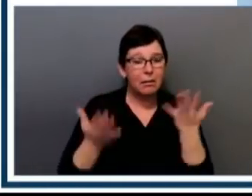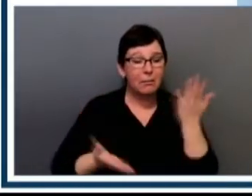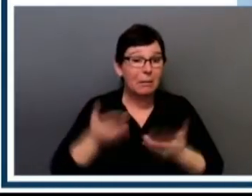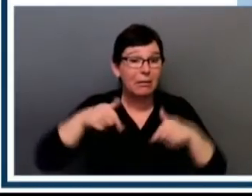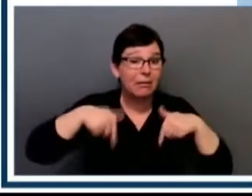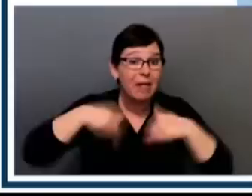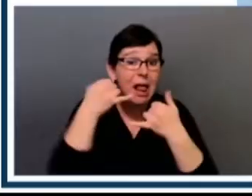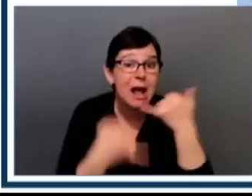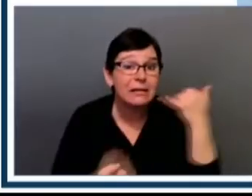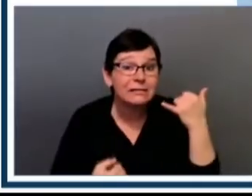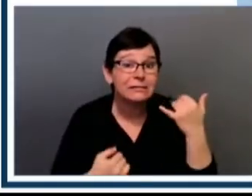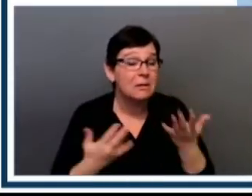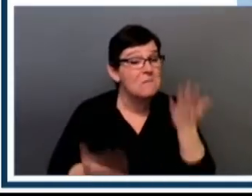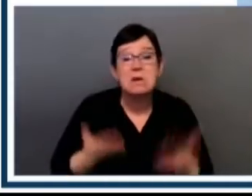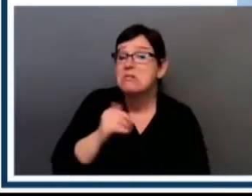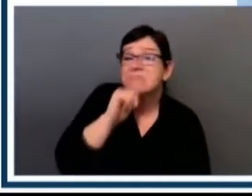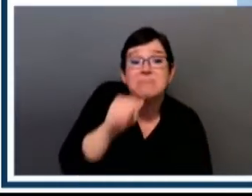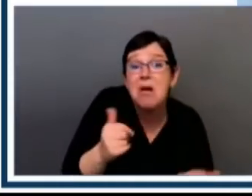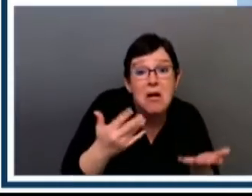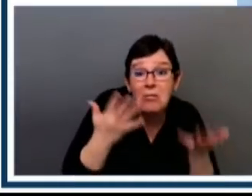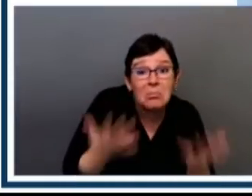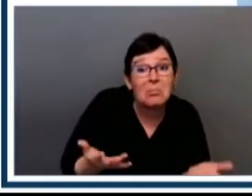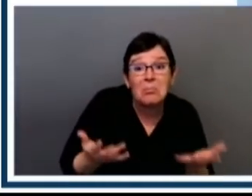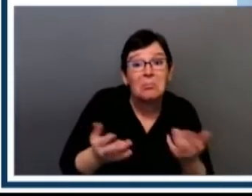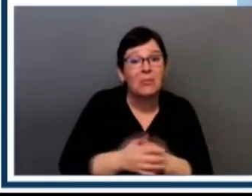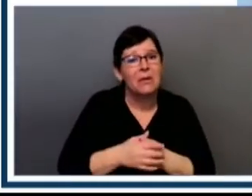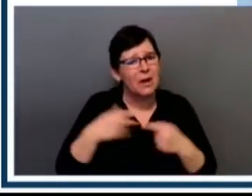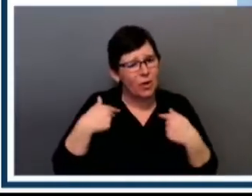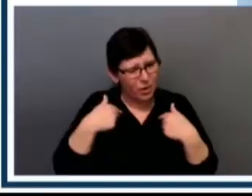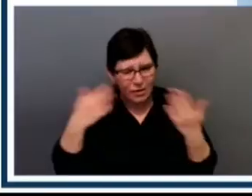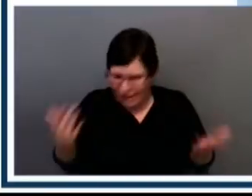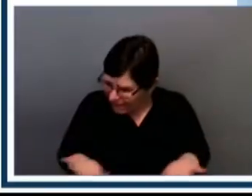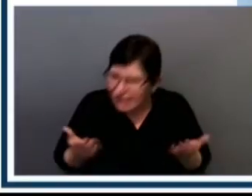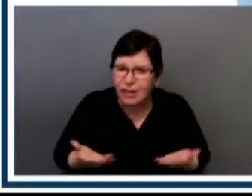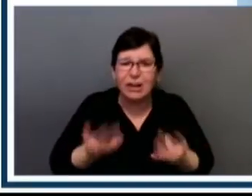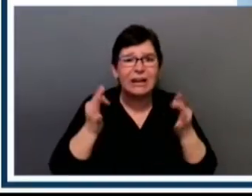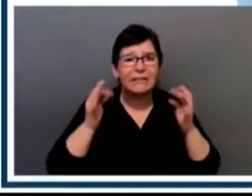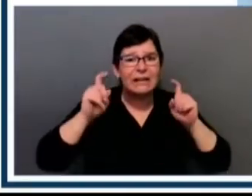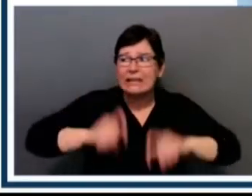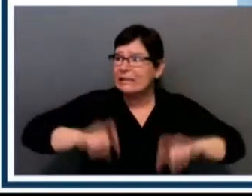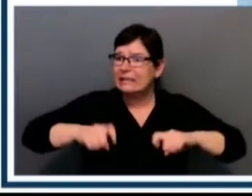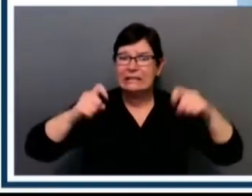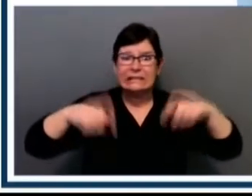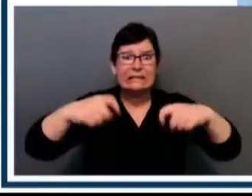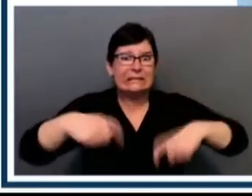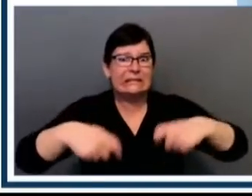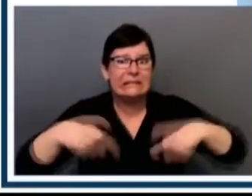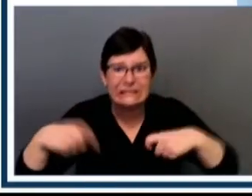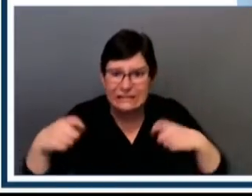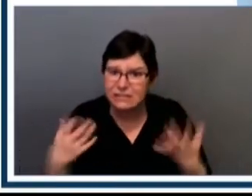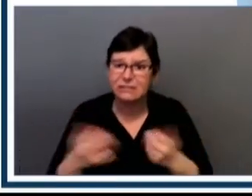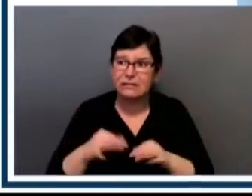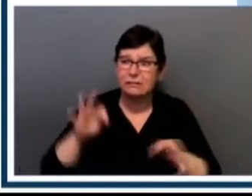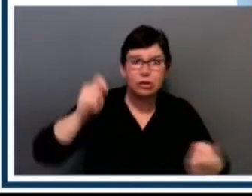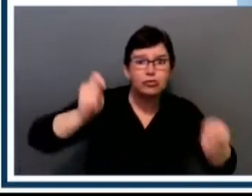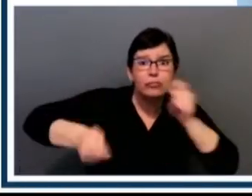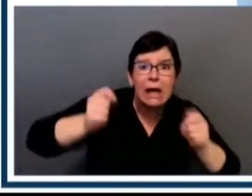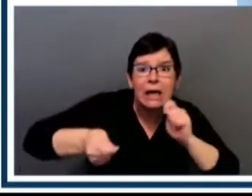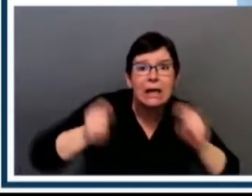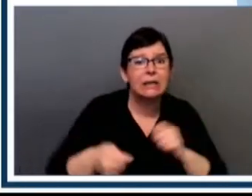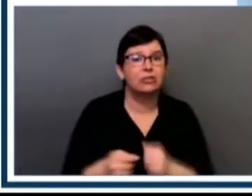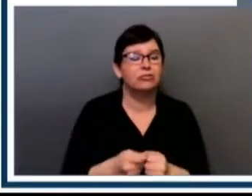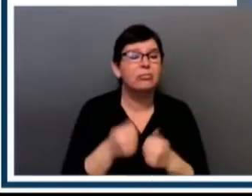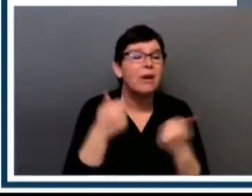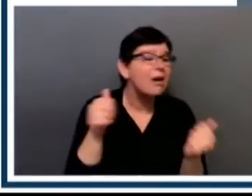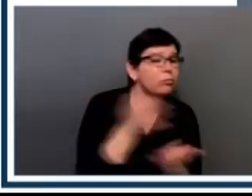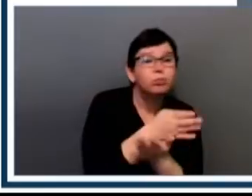it's necessary. If things change, one way or the other, we'll be here. We always look forward to them as well, don't we? I think we